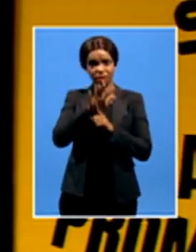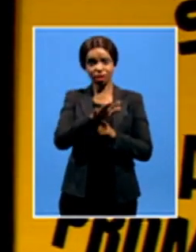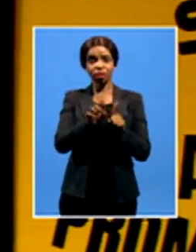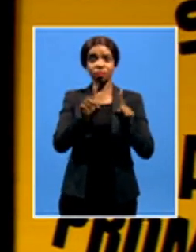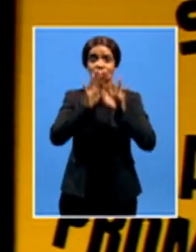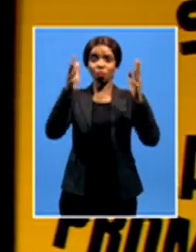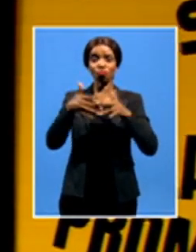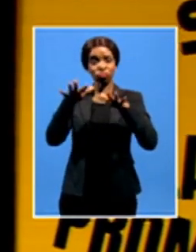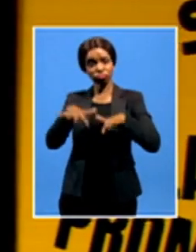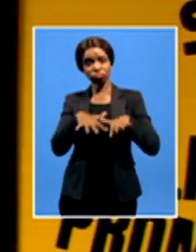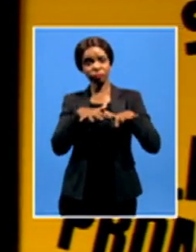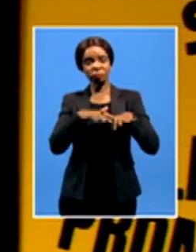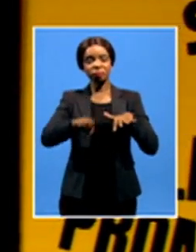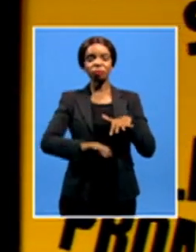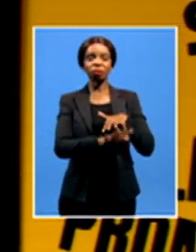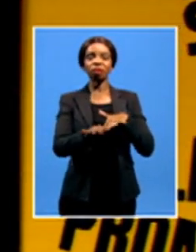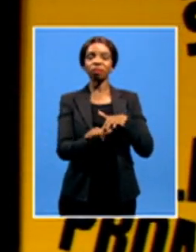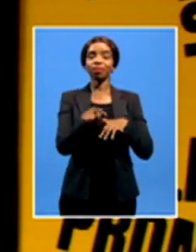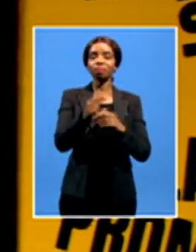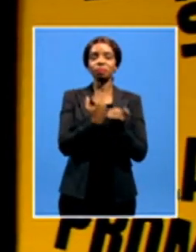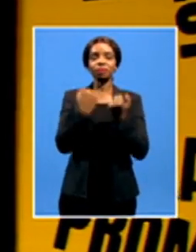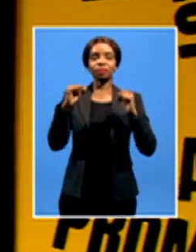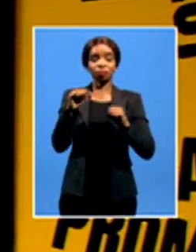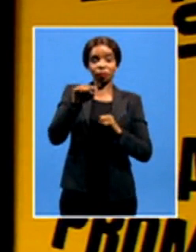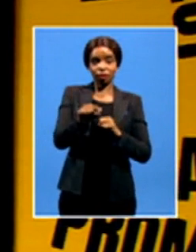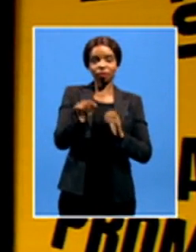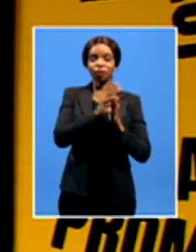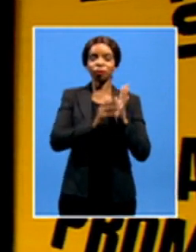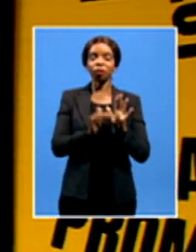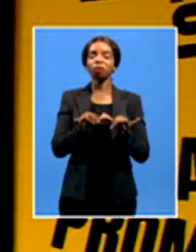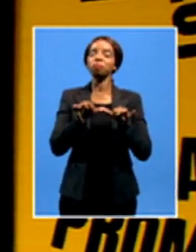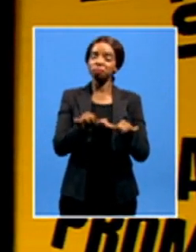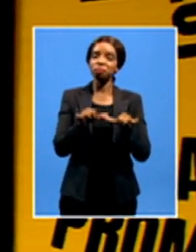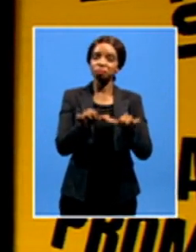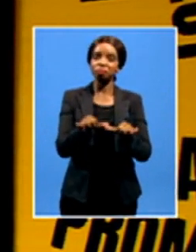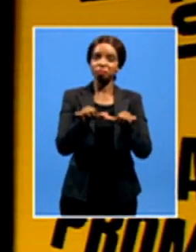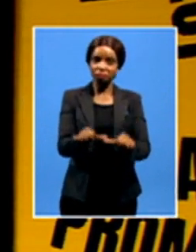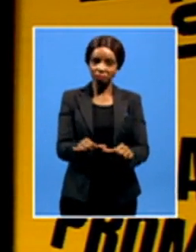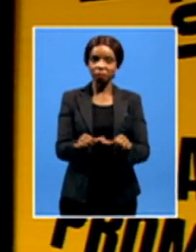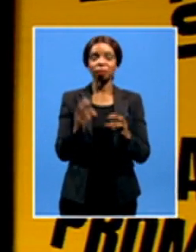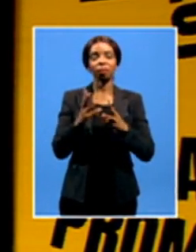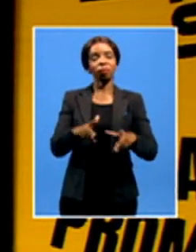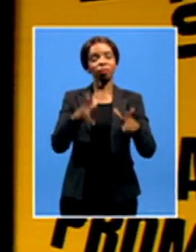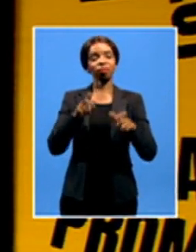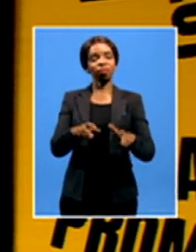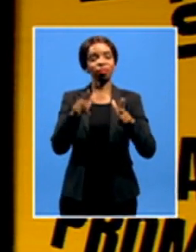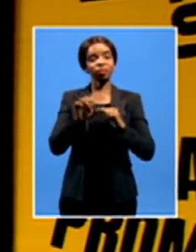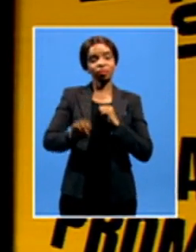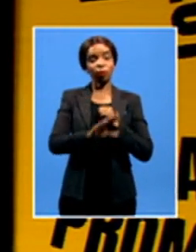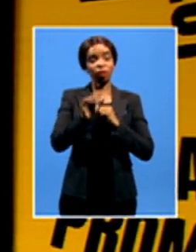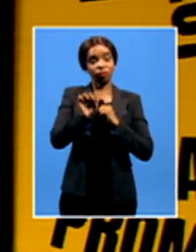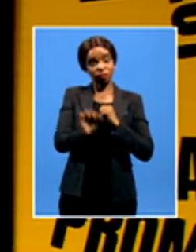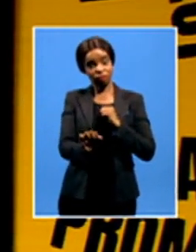of the world. Under democracy, that story has continued to be told as South African life has come alive